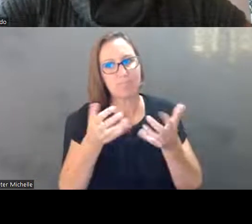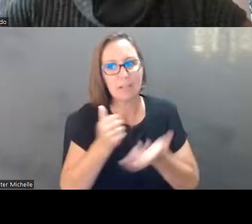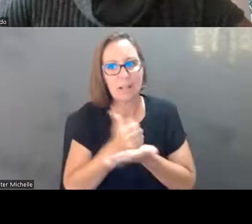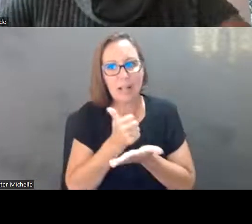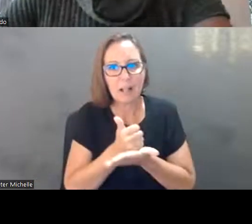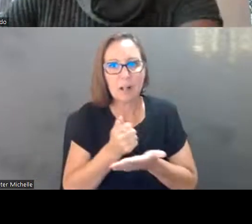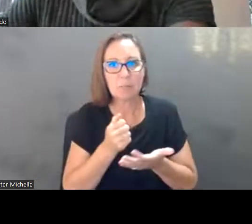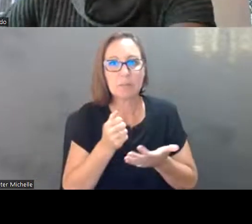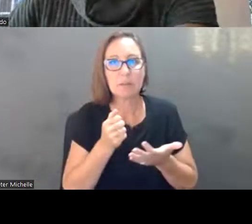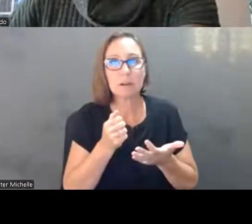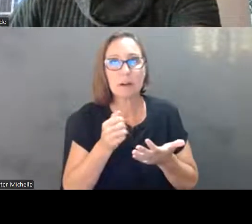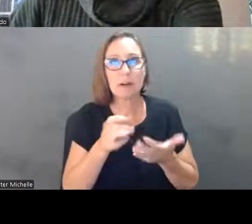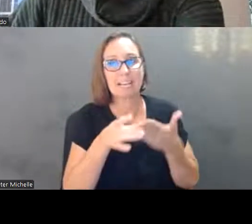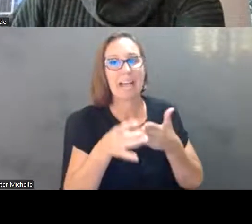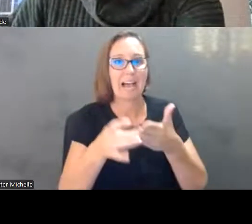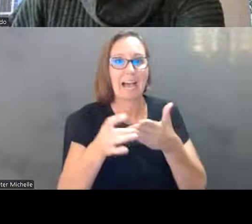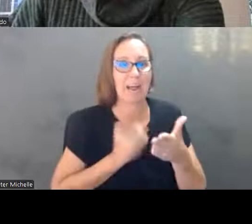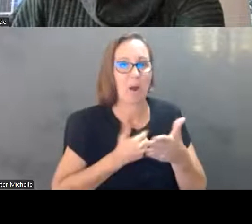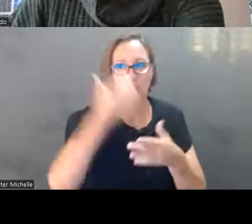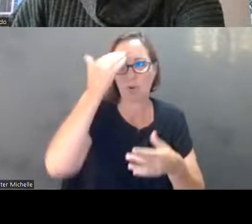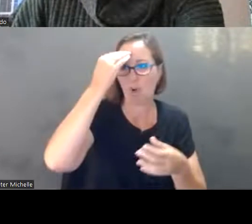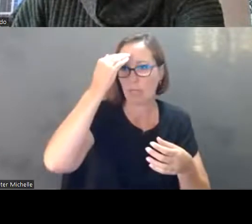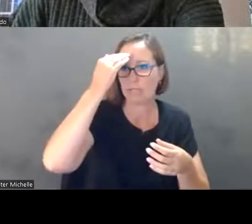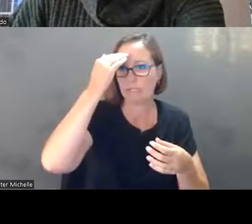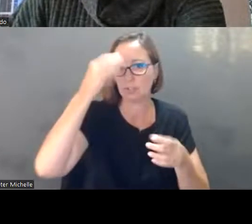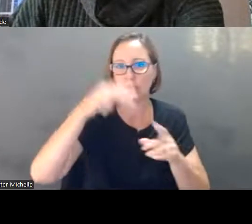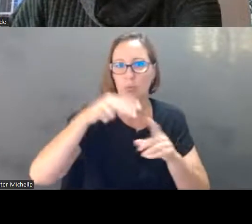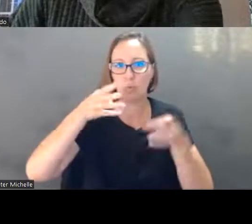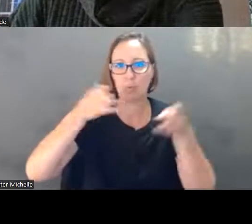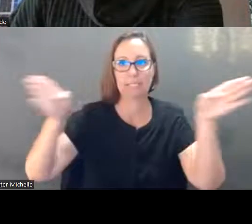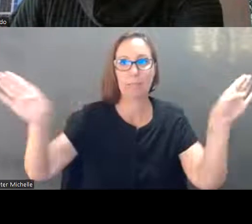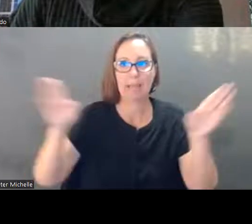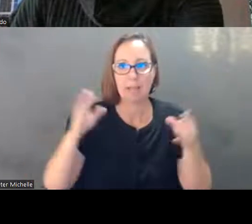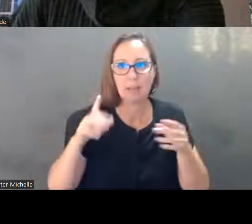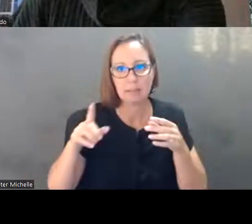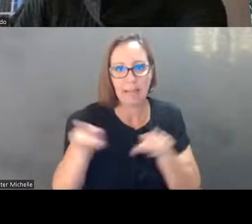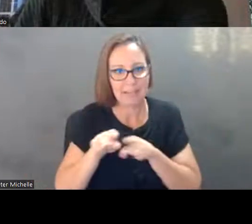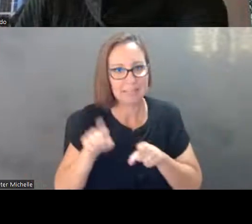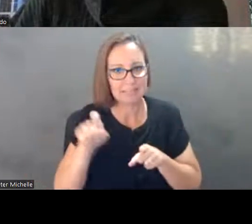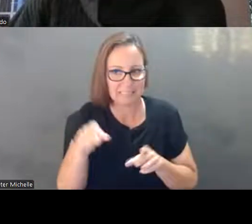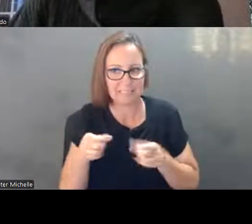the future as the population with needs in these areas keeps growing.